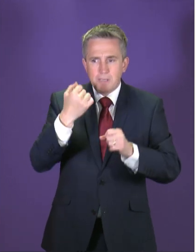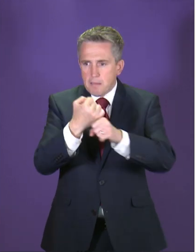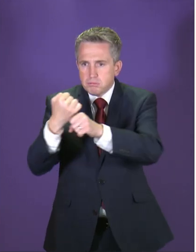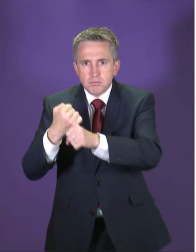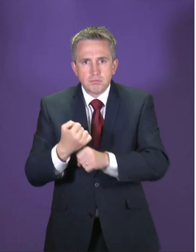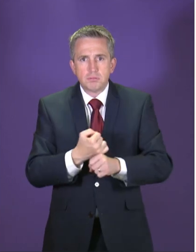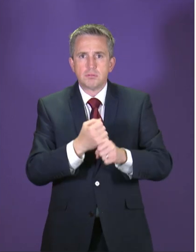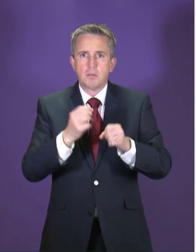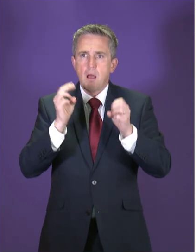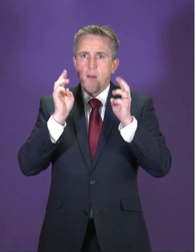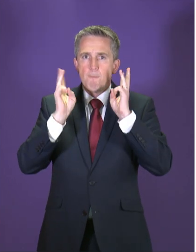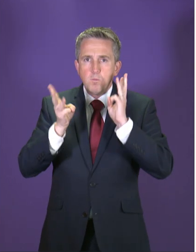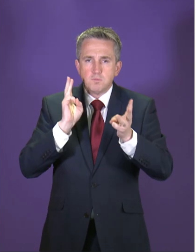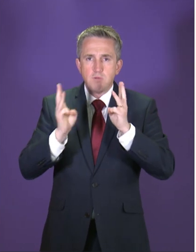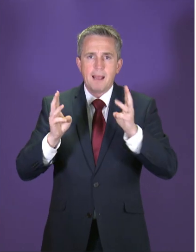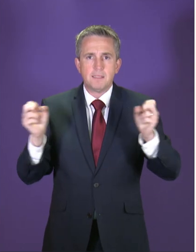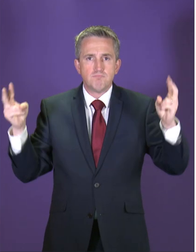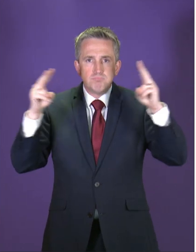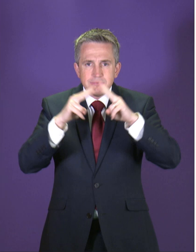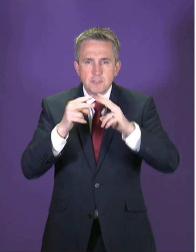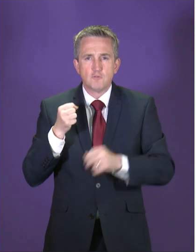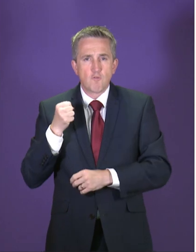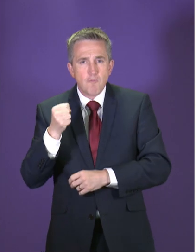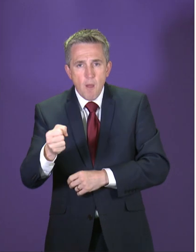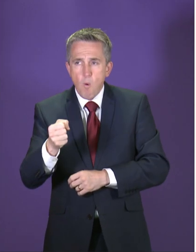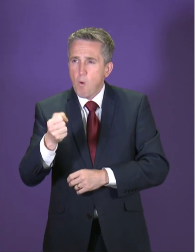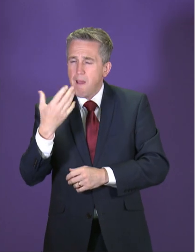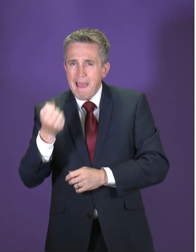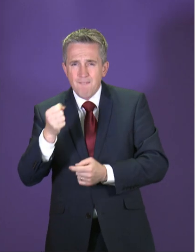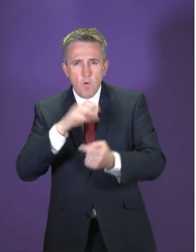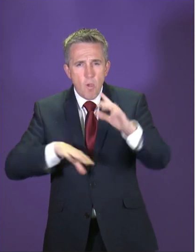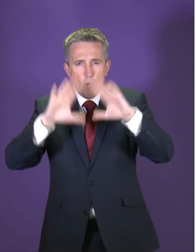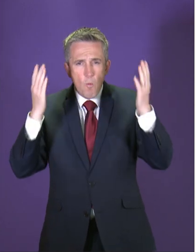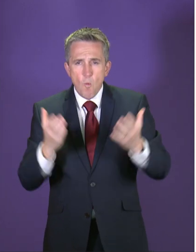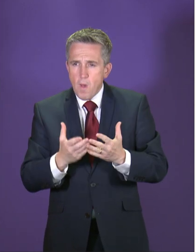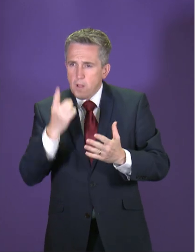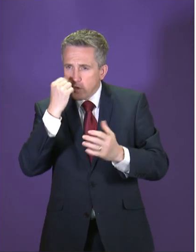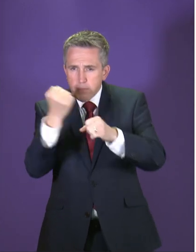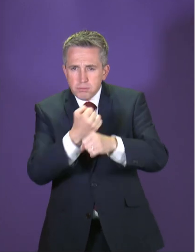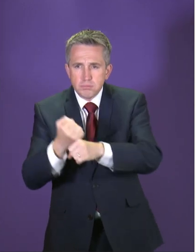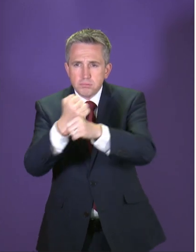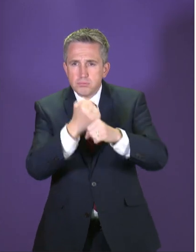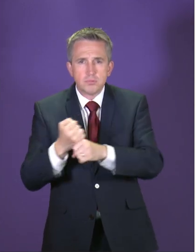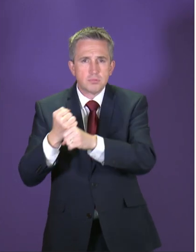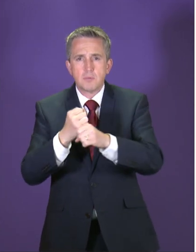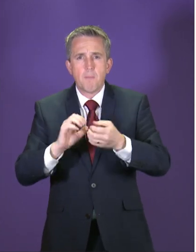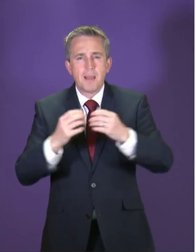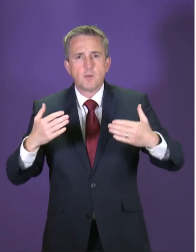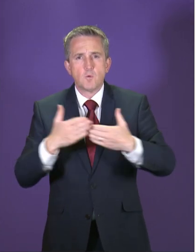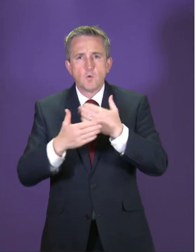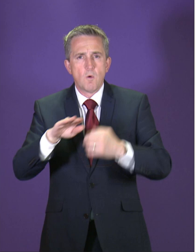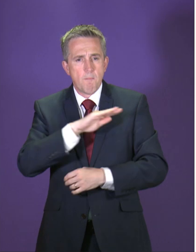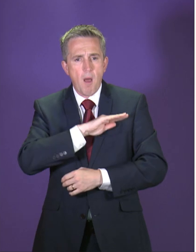highways, bridges, railroad infrastructure, could also be turned into linear parks.